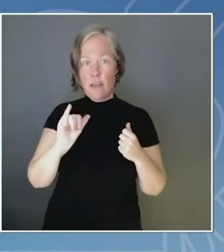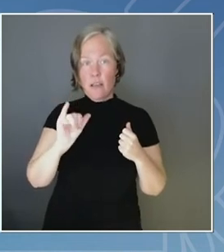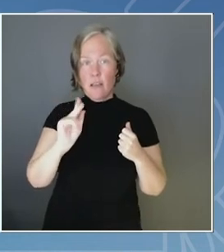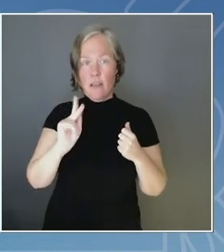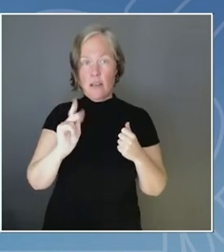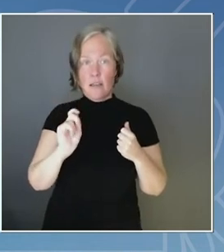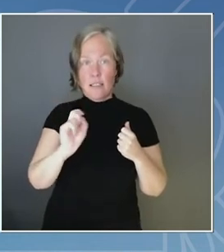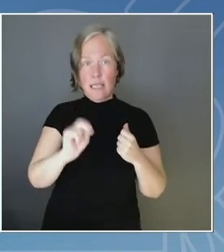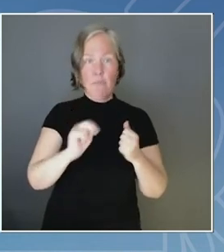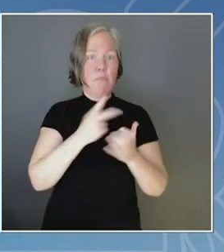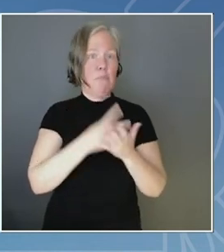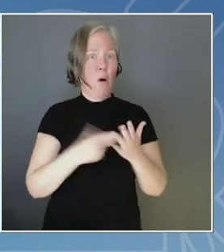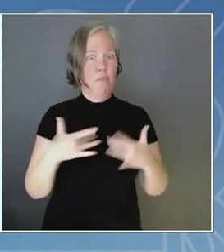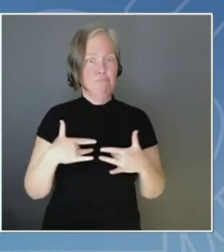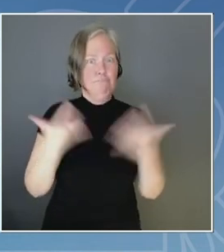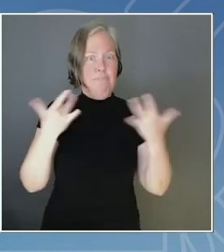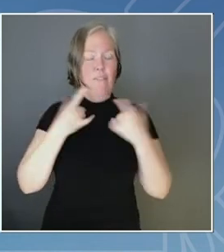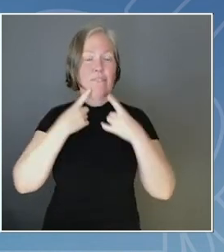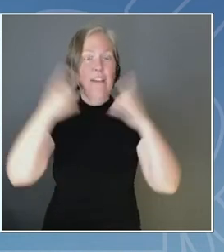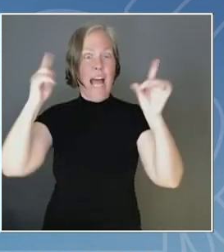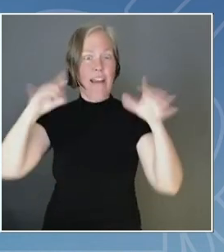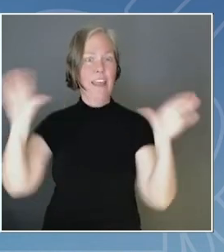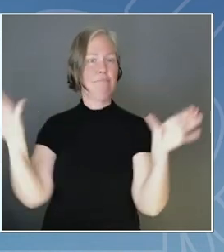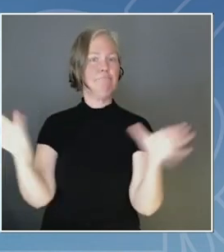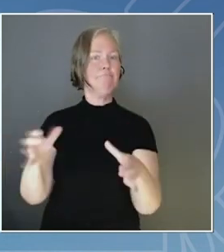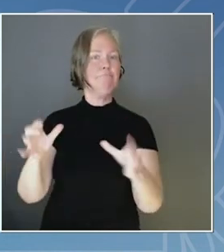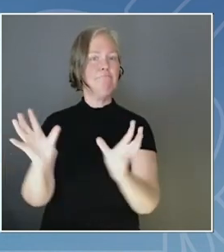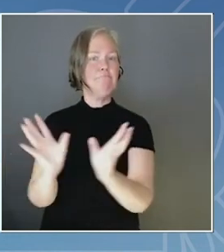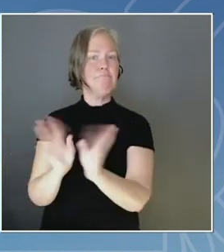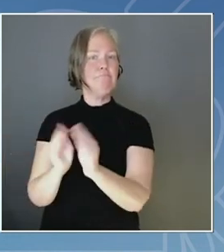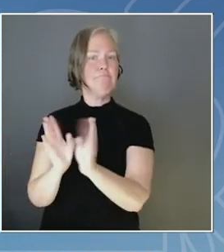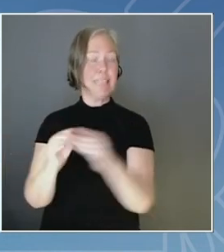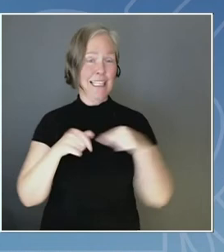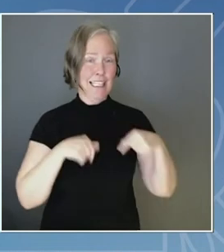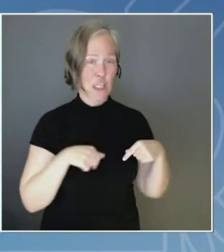that this is finally happening, and we at State have been